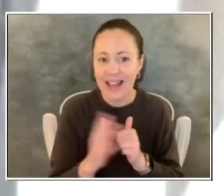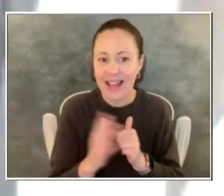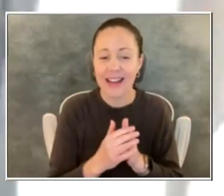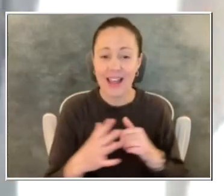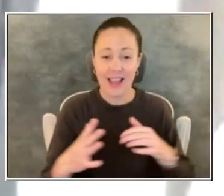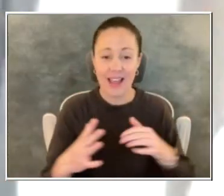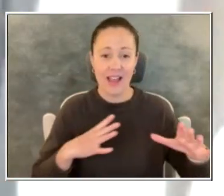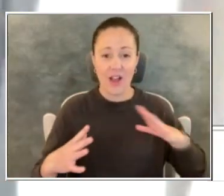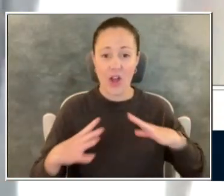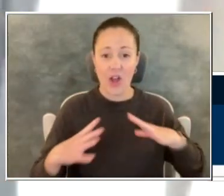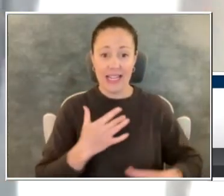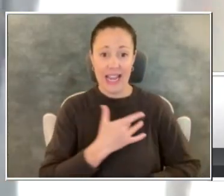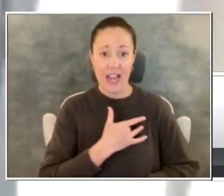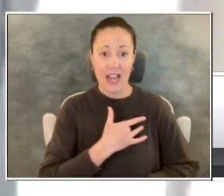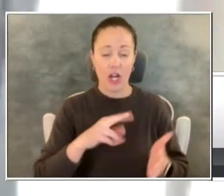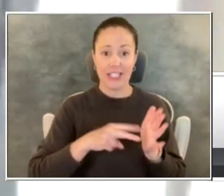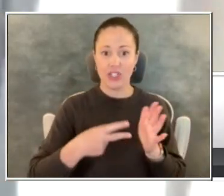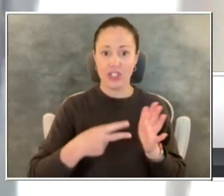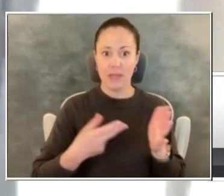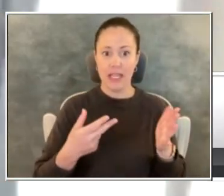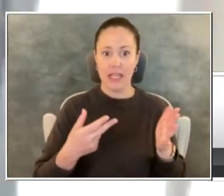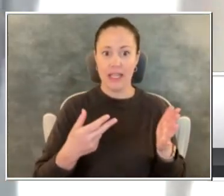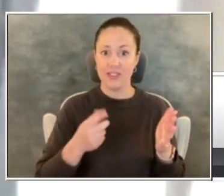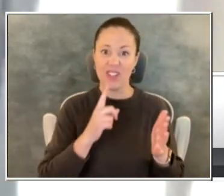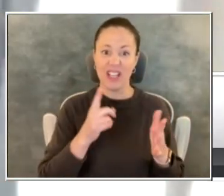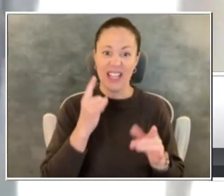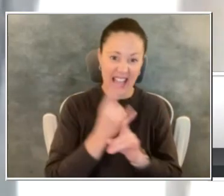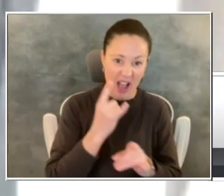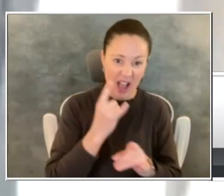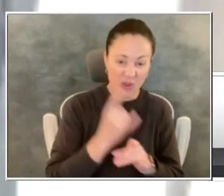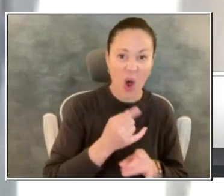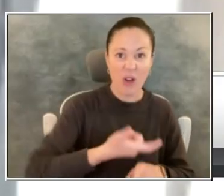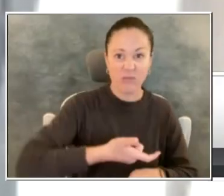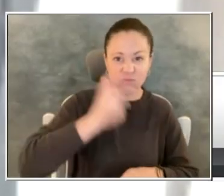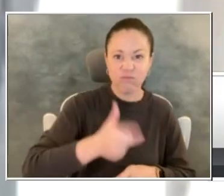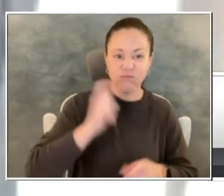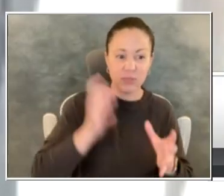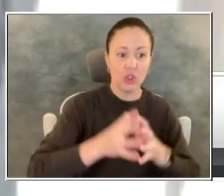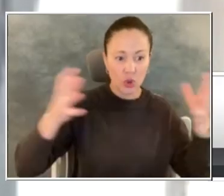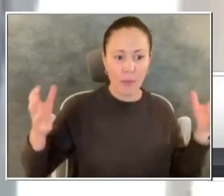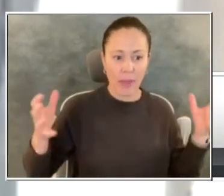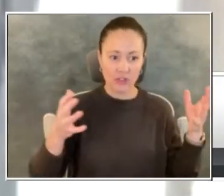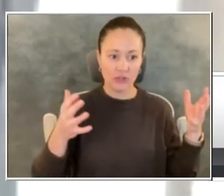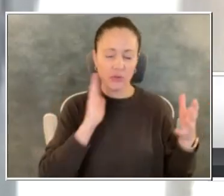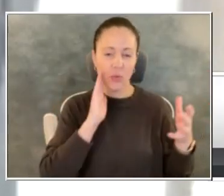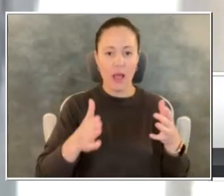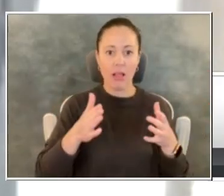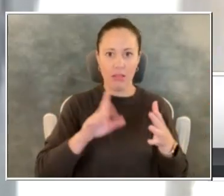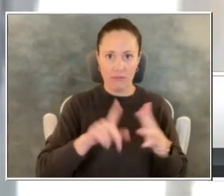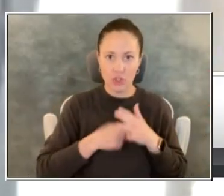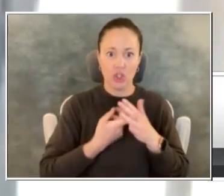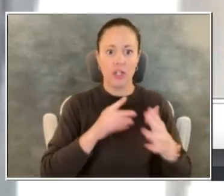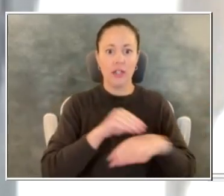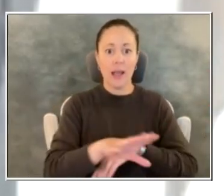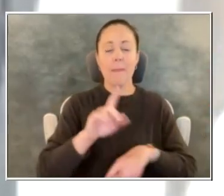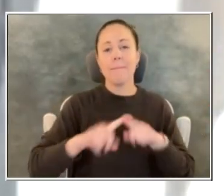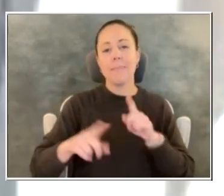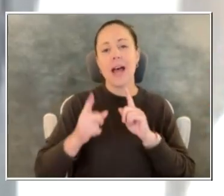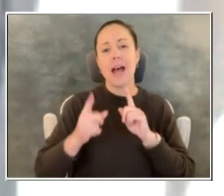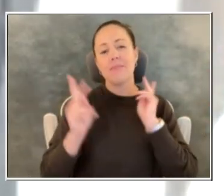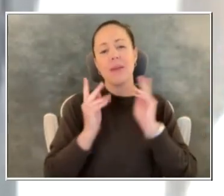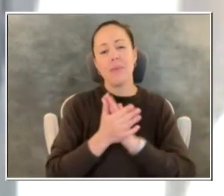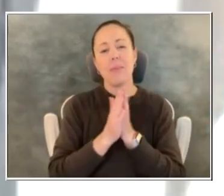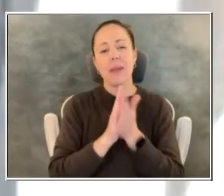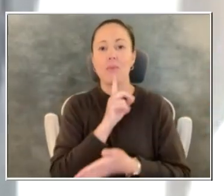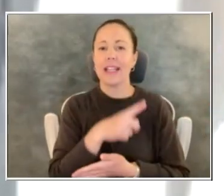an overindulgence, and alcohol is usually at the core of it. But usually people become significantly dehydrated, have been exposed